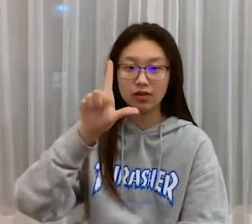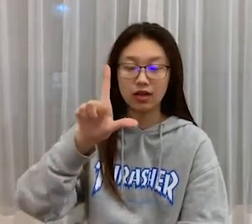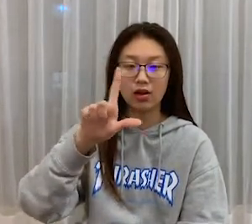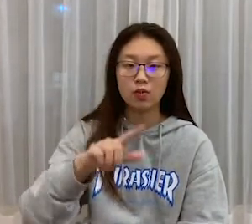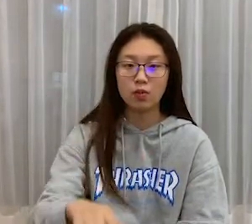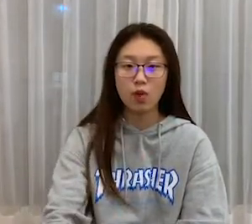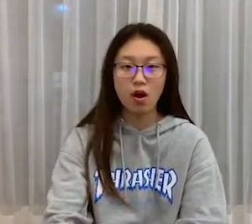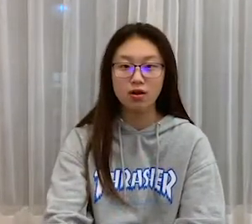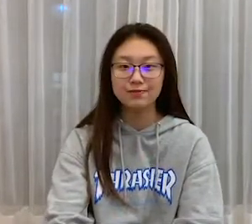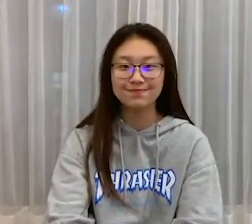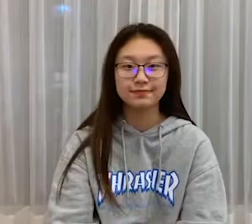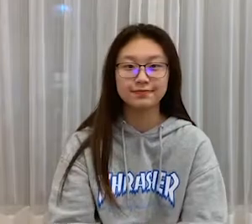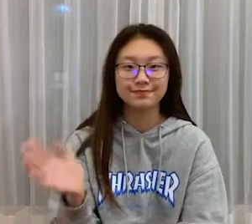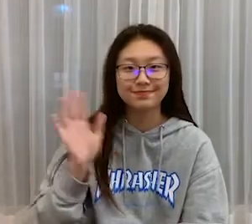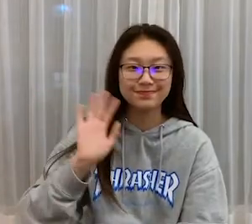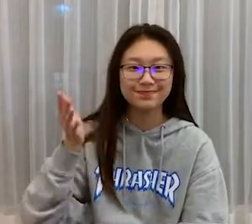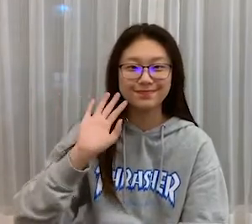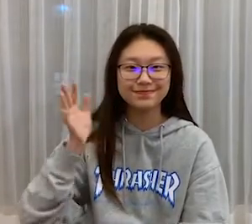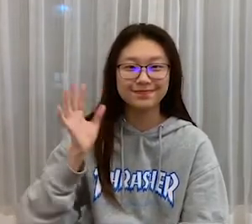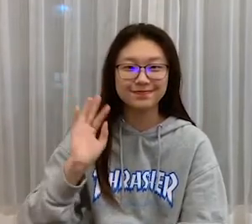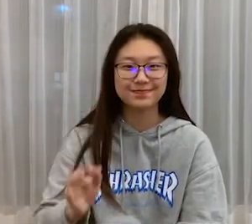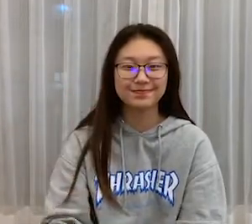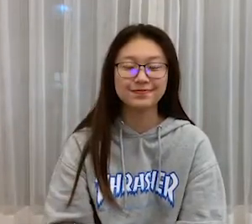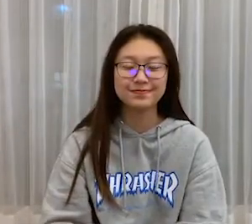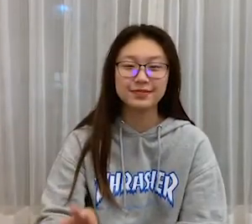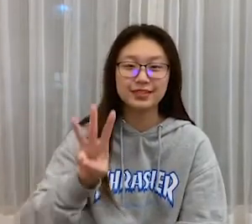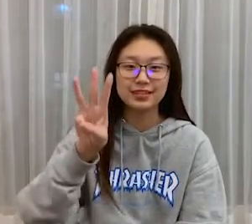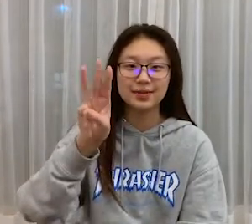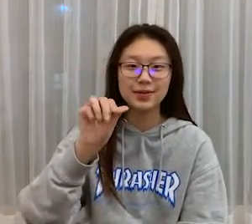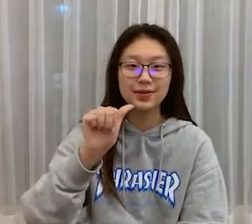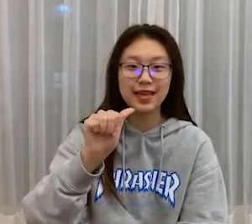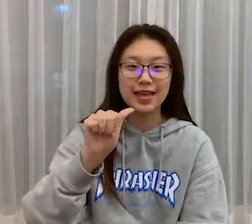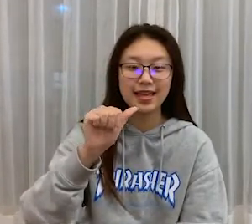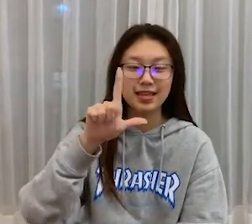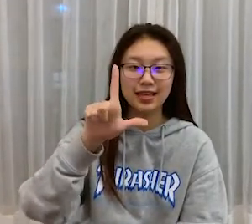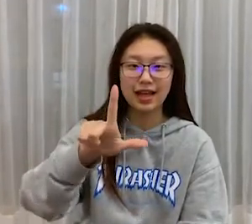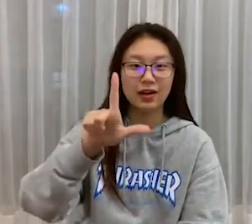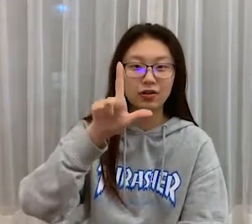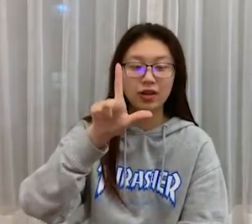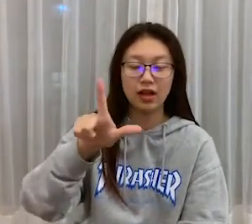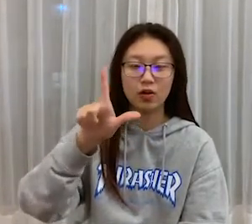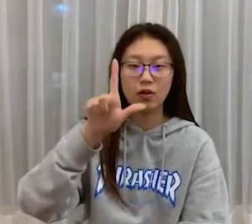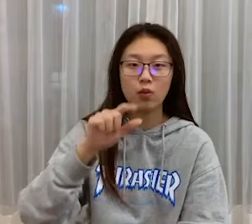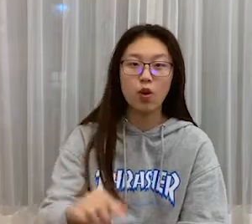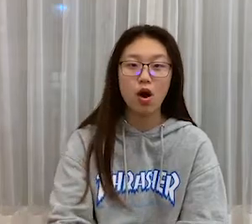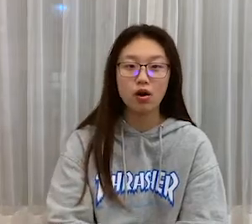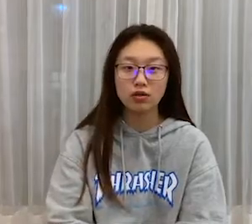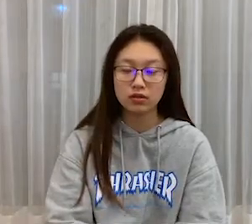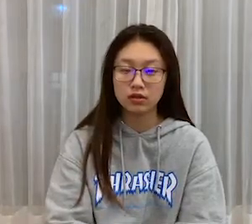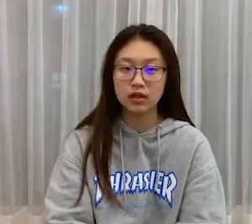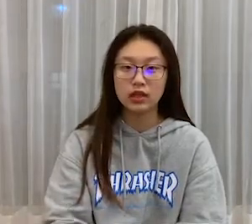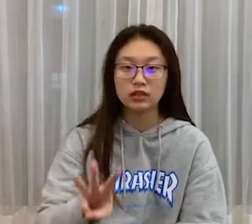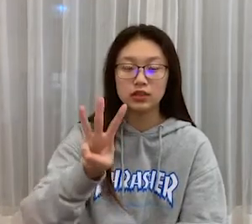it after characters that mean like some kind of material like dirt or